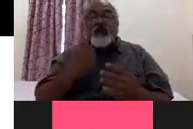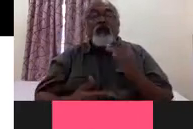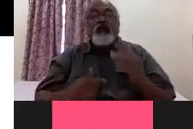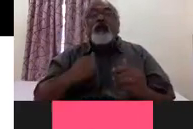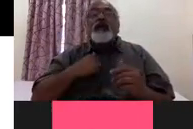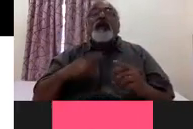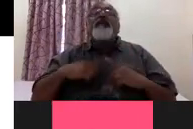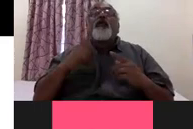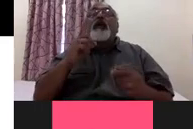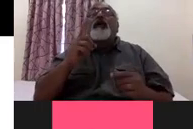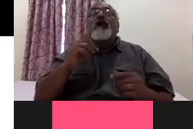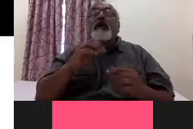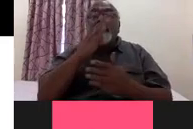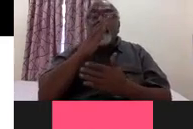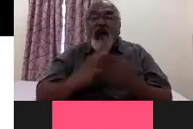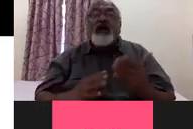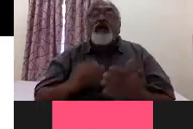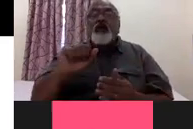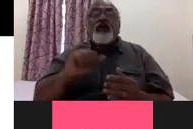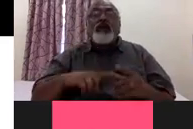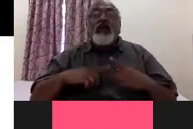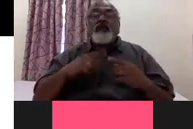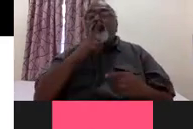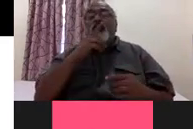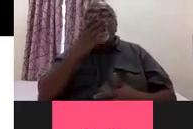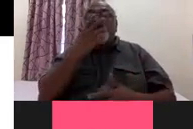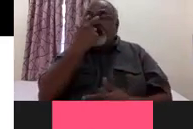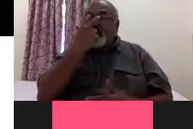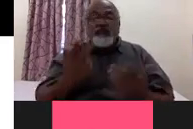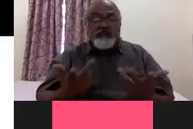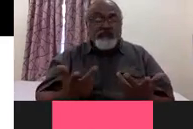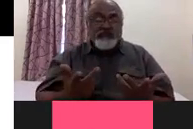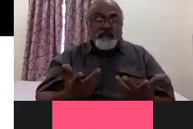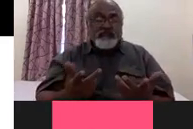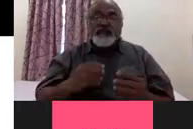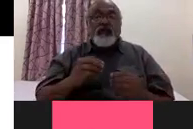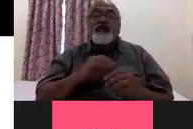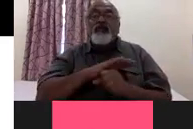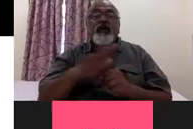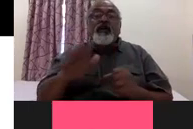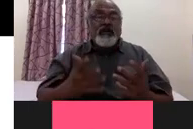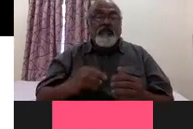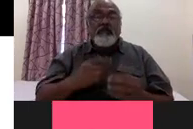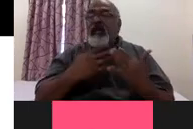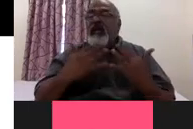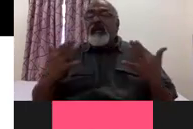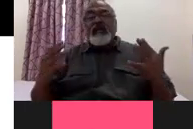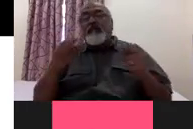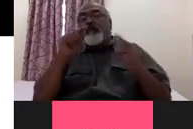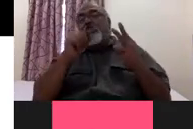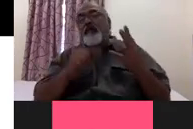one aspect of a life of a person with vision impairment, not complete. You know, there are multiple things